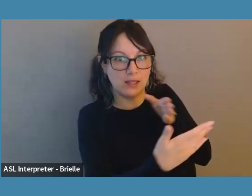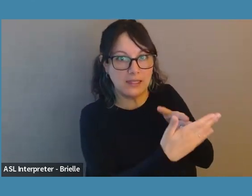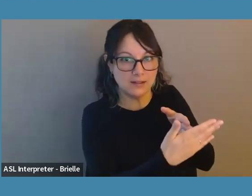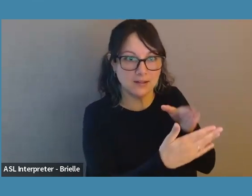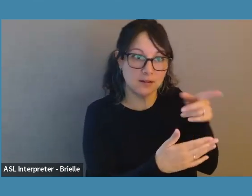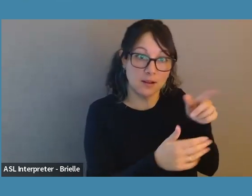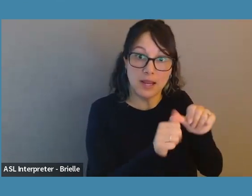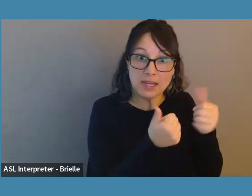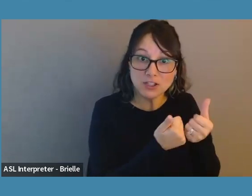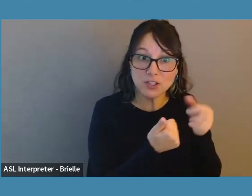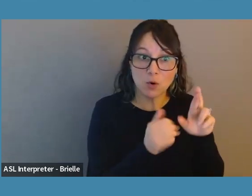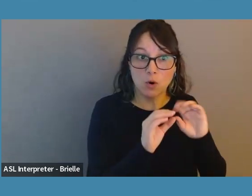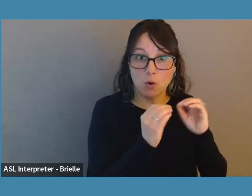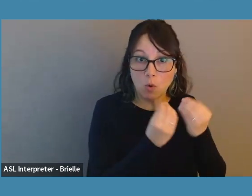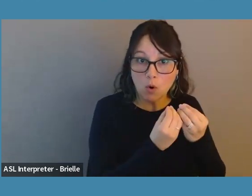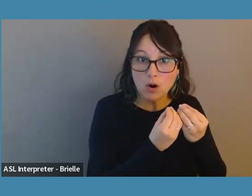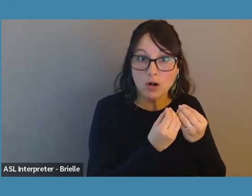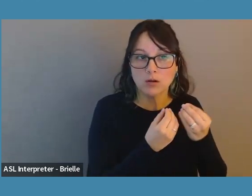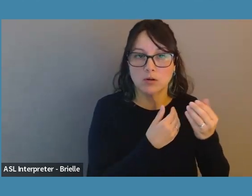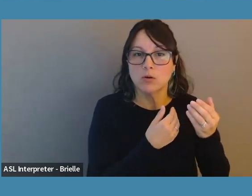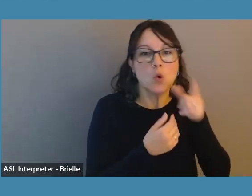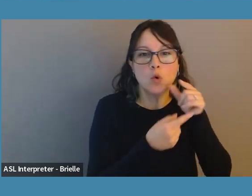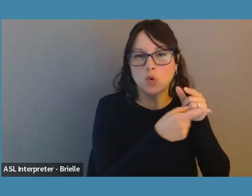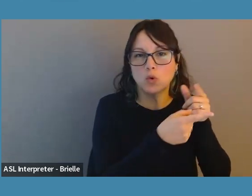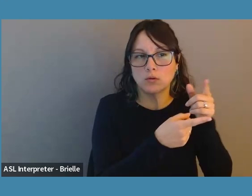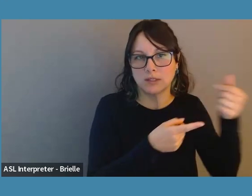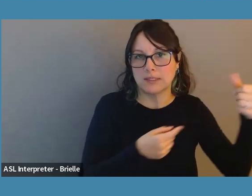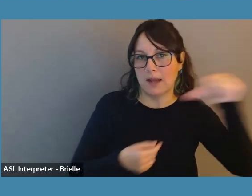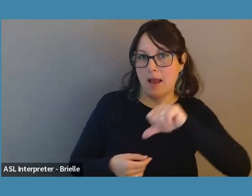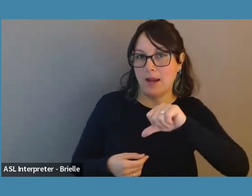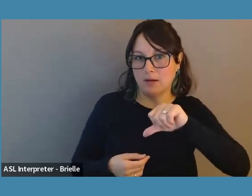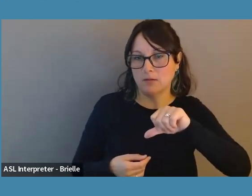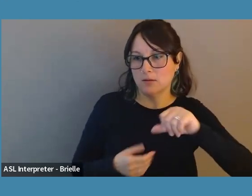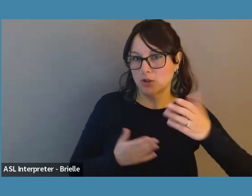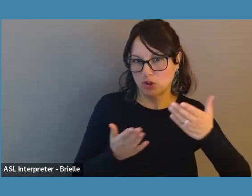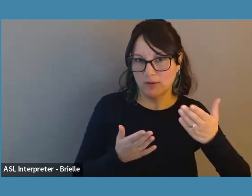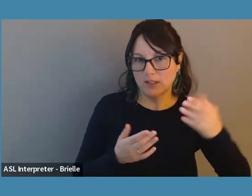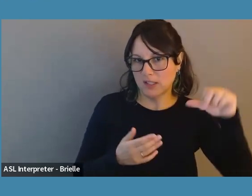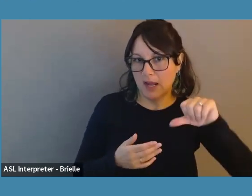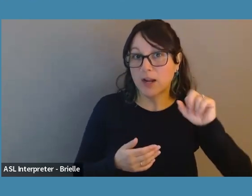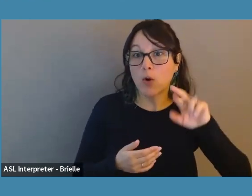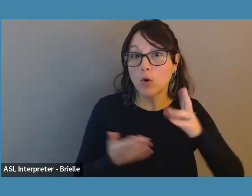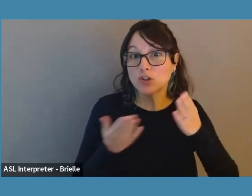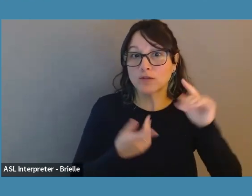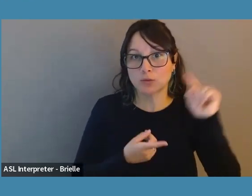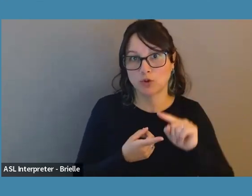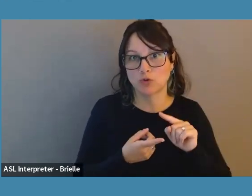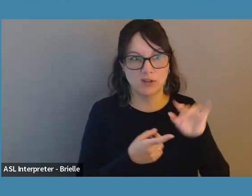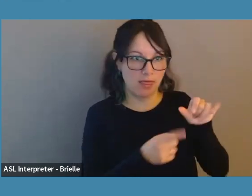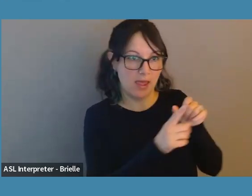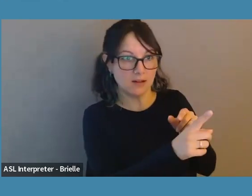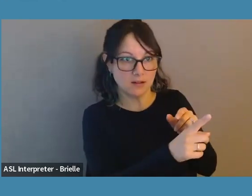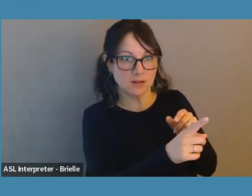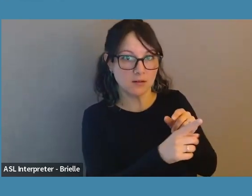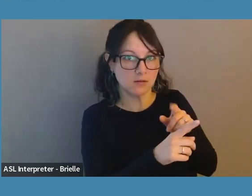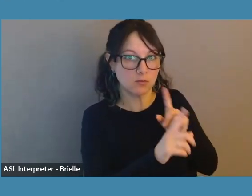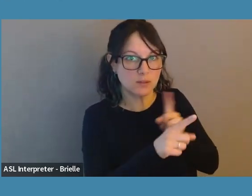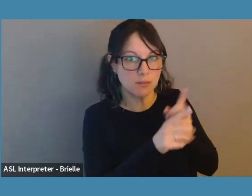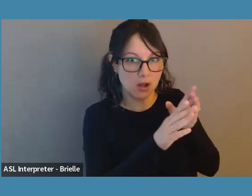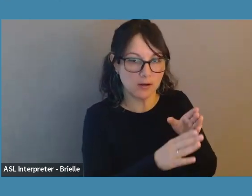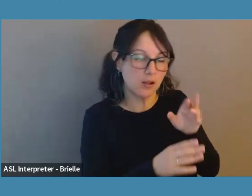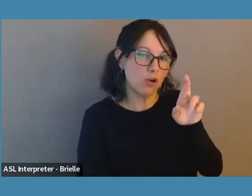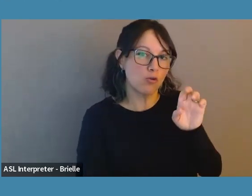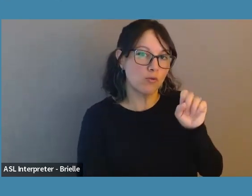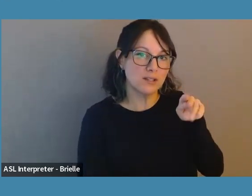agency or the organization, whoever denied the benefits, denied the services, or reduced the services. So in the context of what